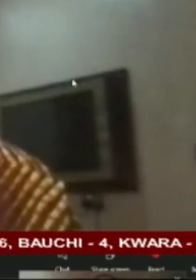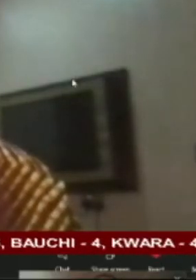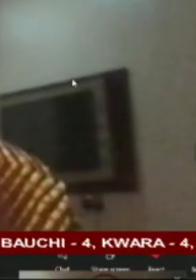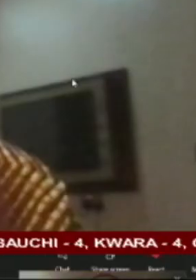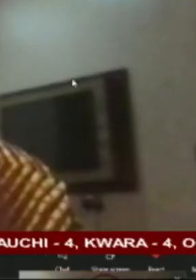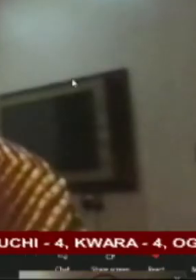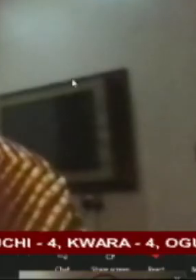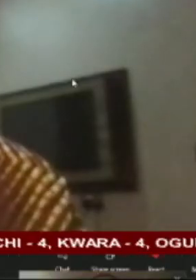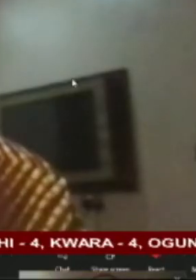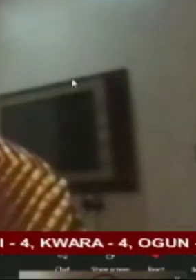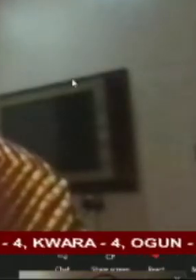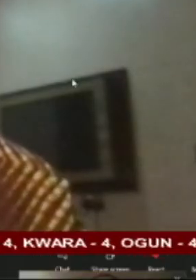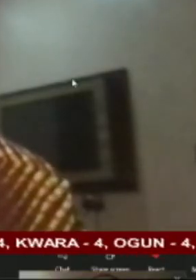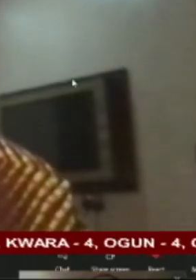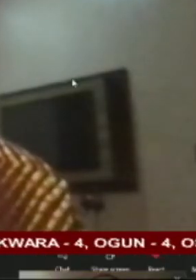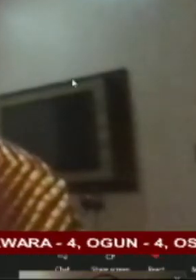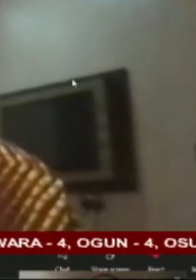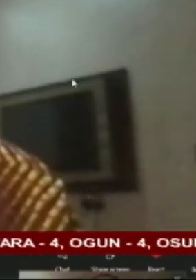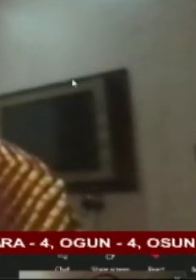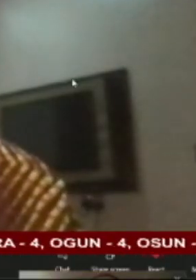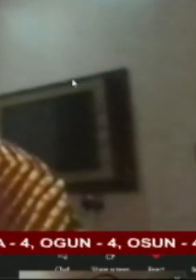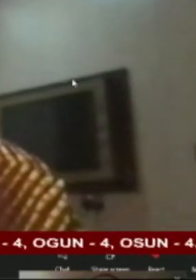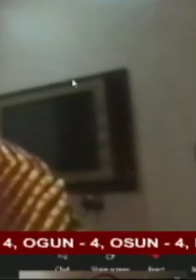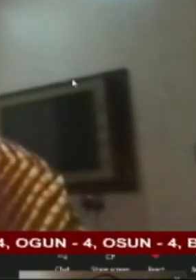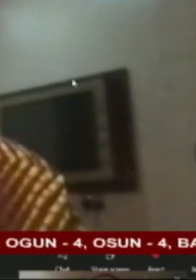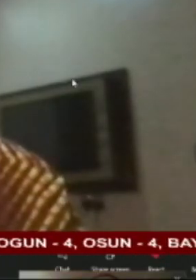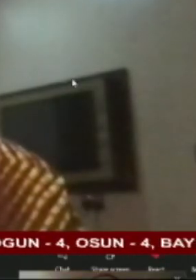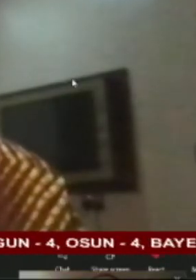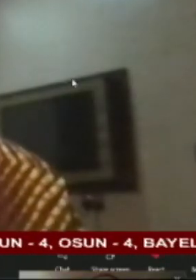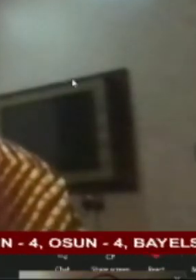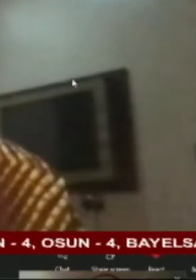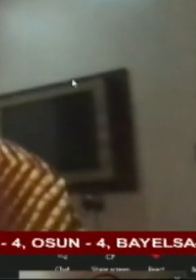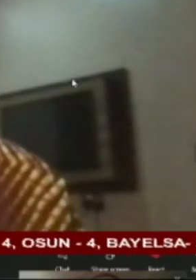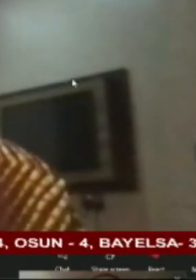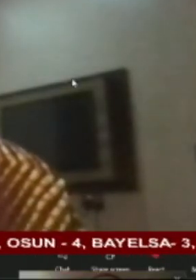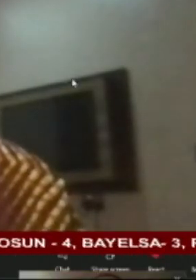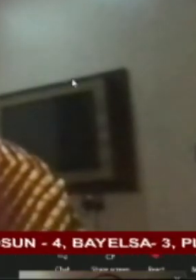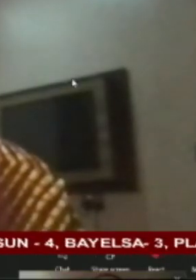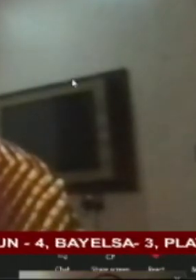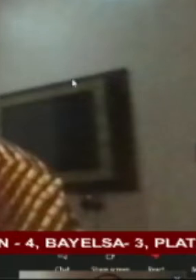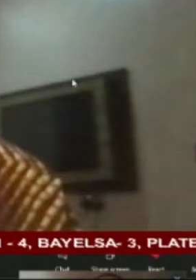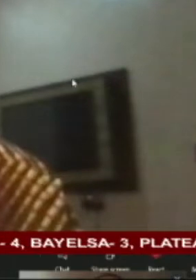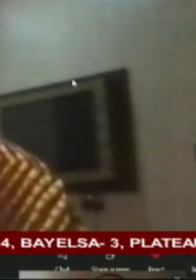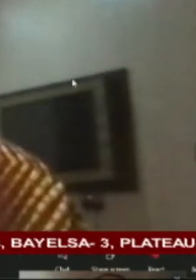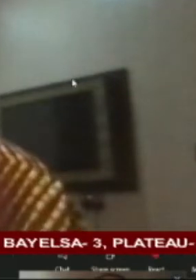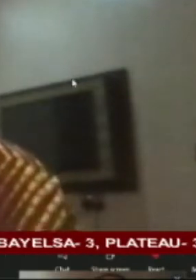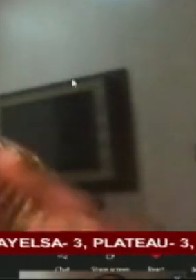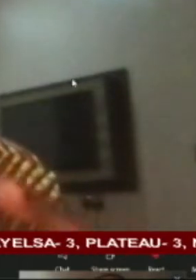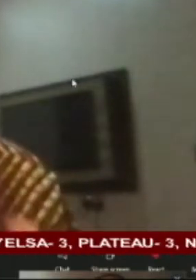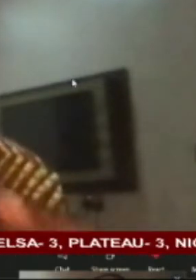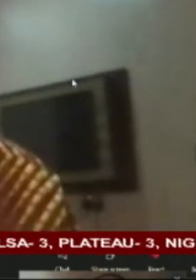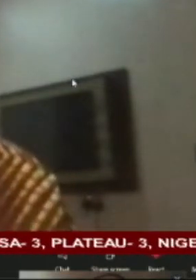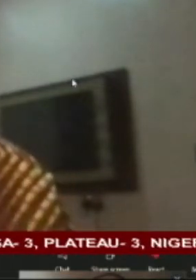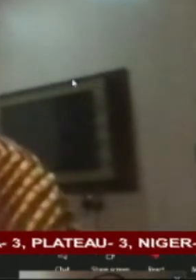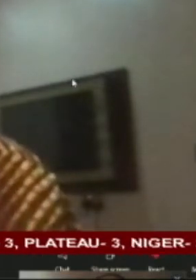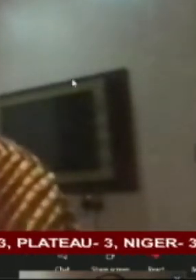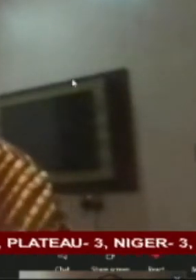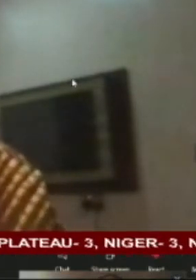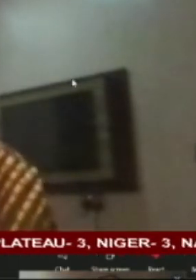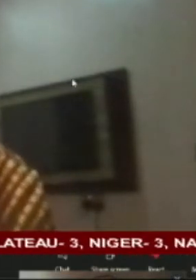indeed Africa, because the mangrove system of the Niger Delta is one of the largest on the continent, and this is the place